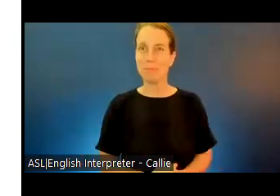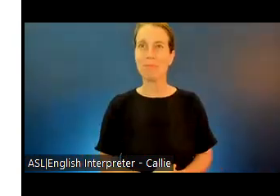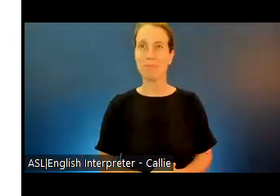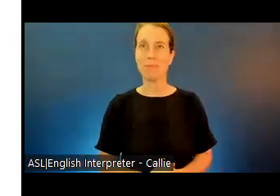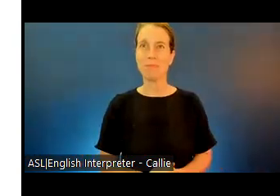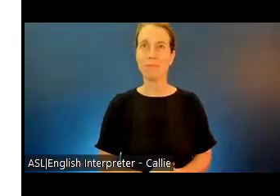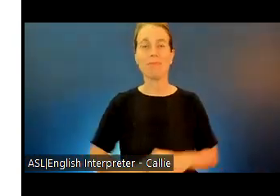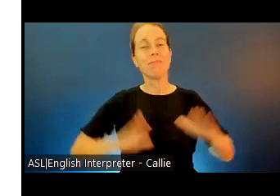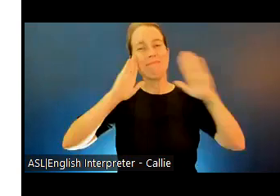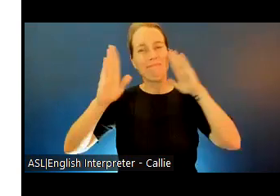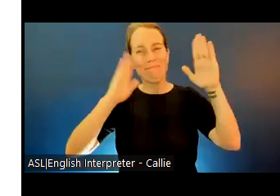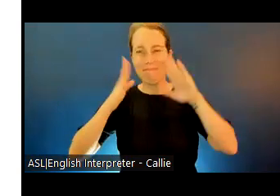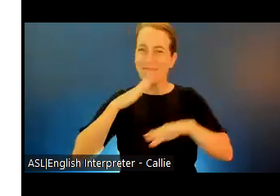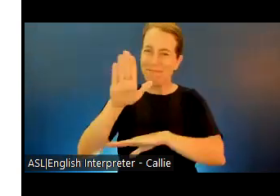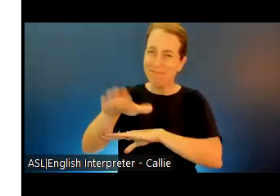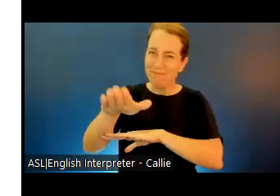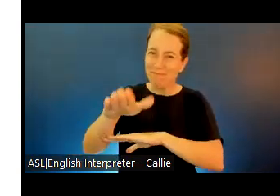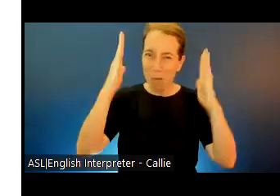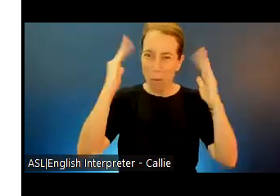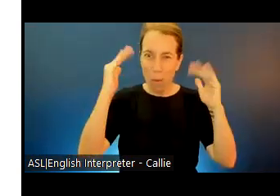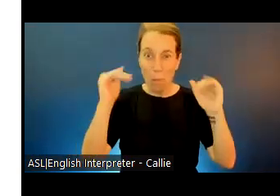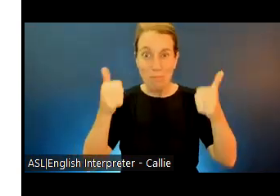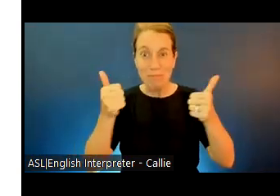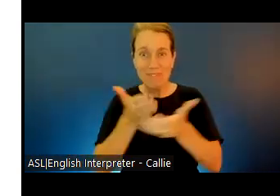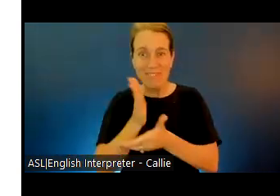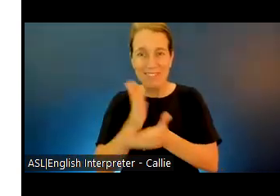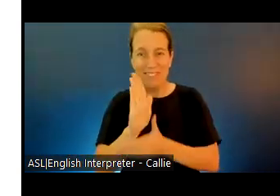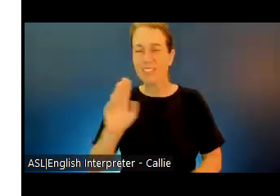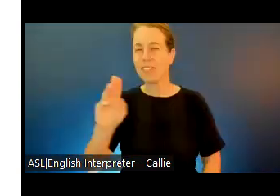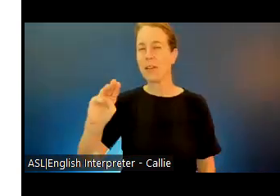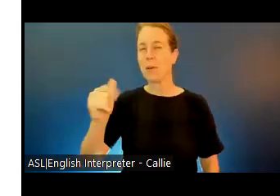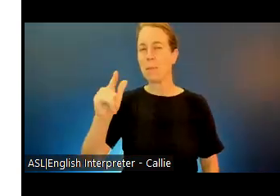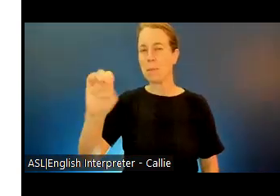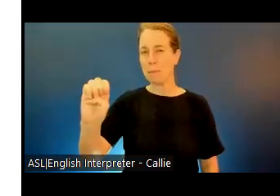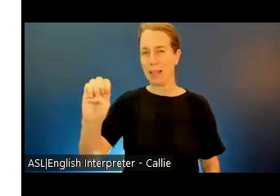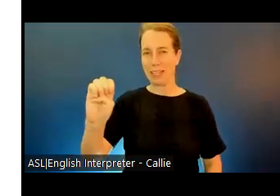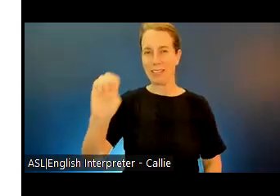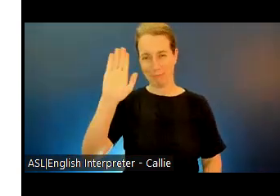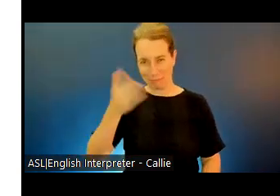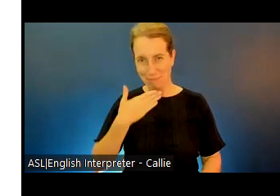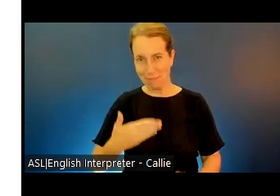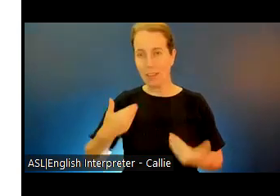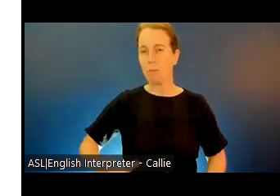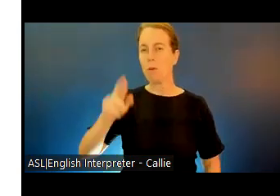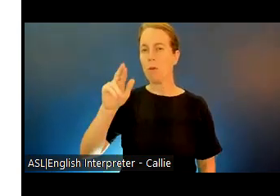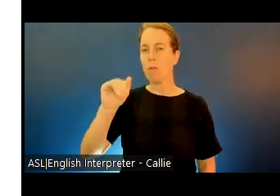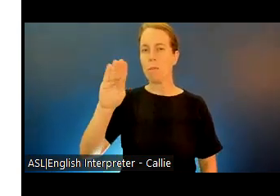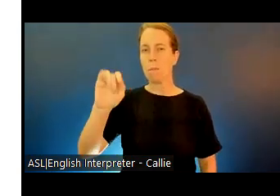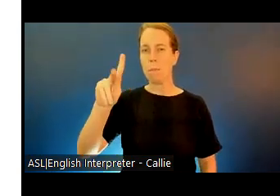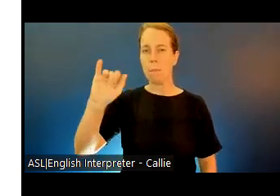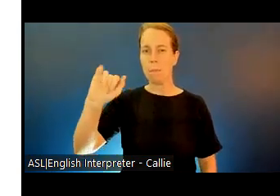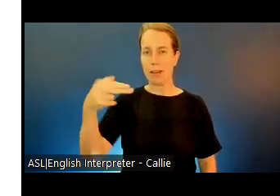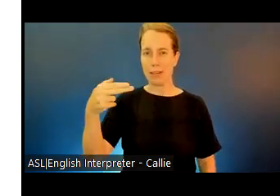Good afternoon, everyone. I hope you all are doing well. Like Maggie said, my name is Rebecca Spanigal, and I'm an attorney with Disability Rights South